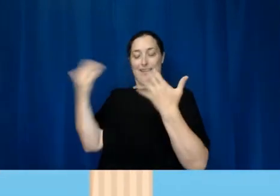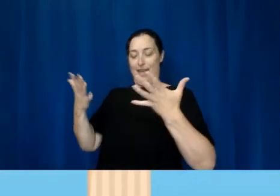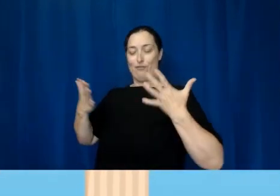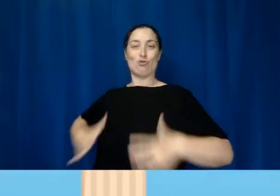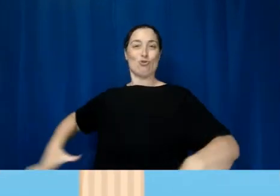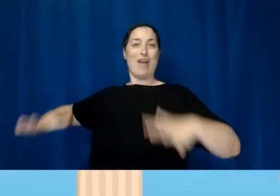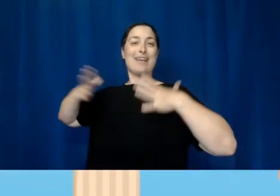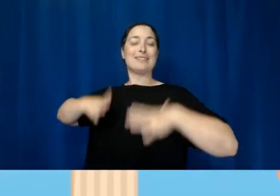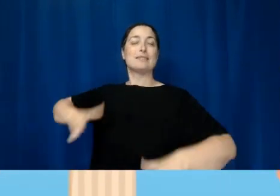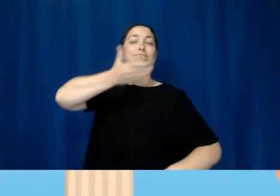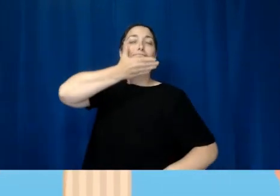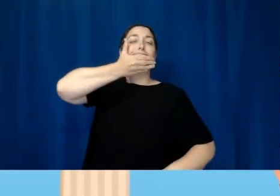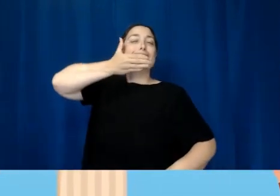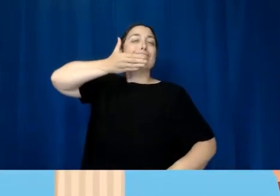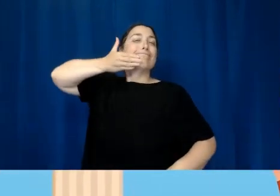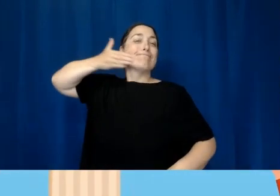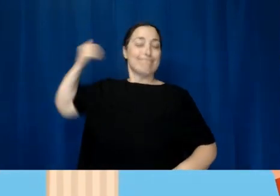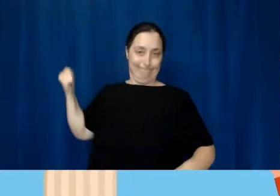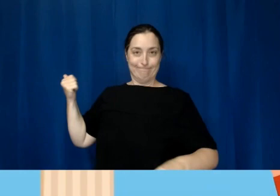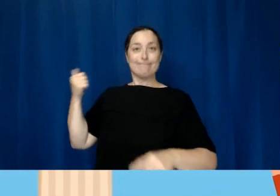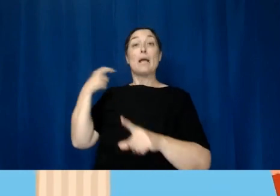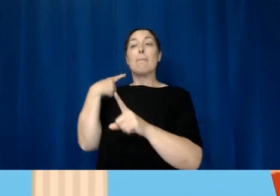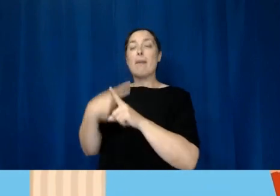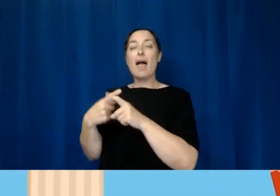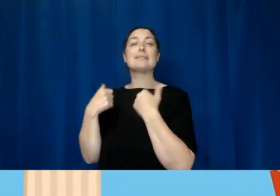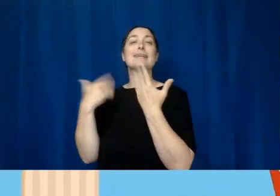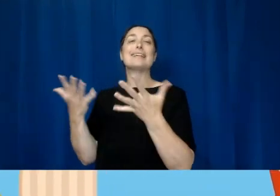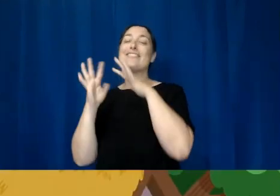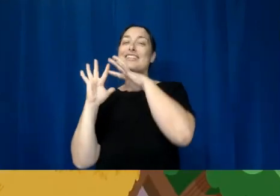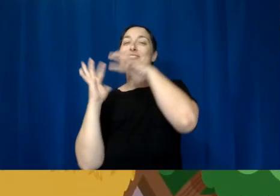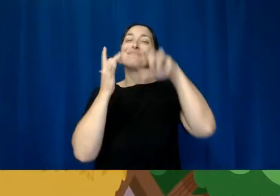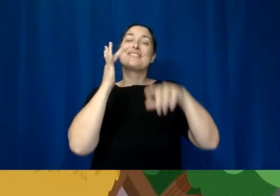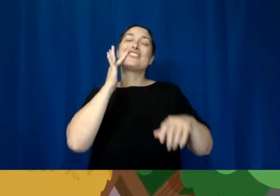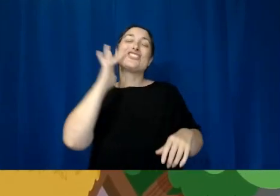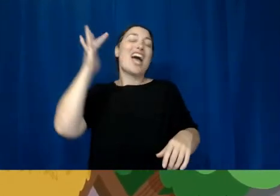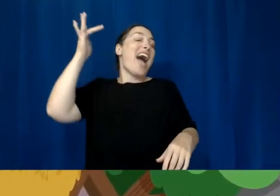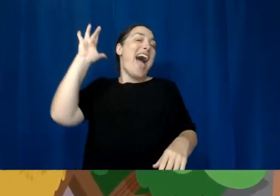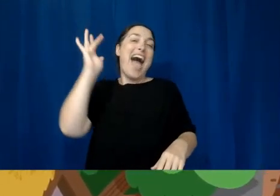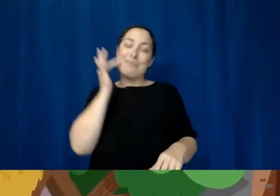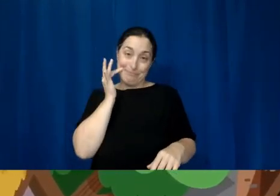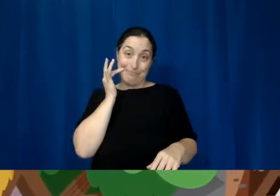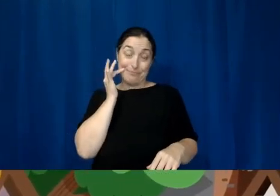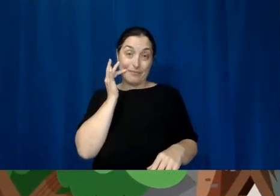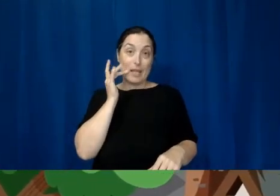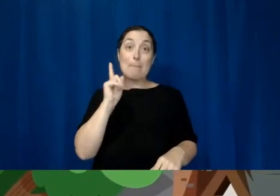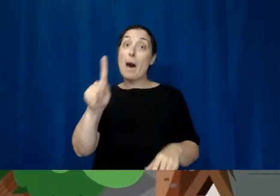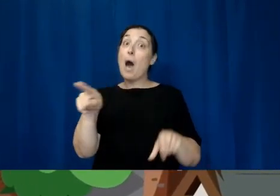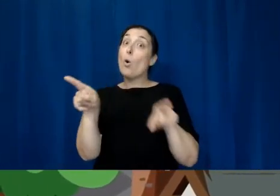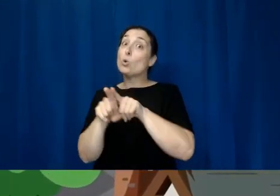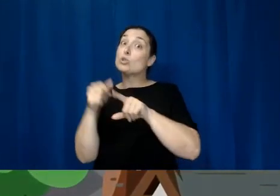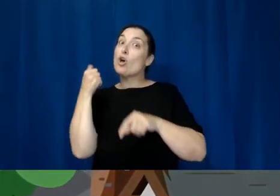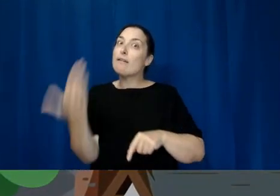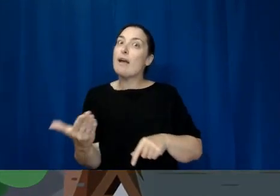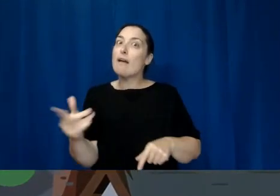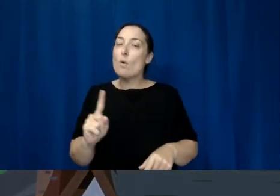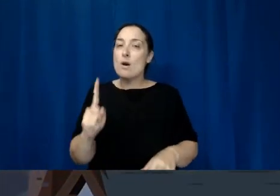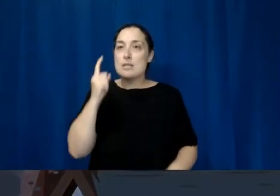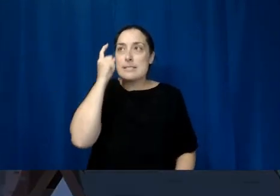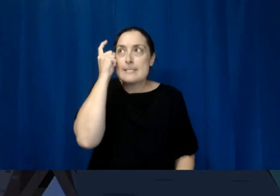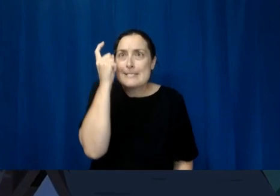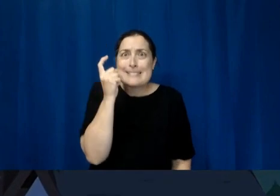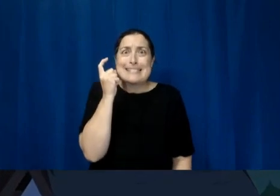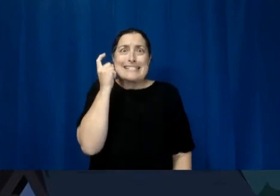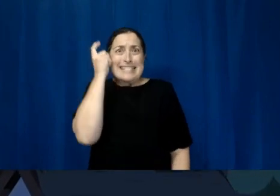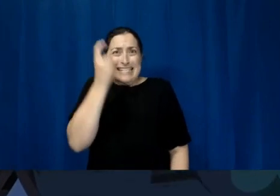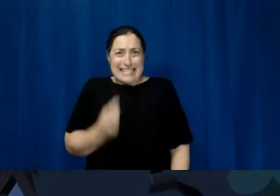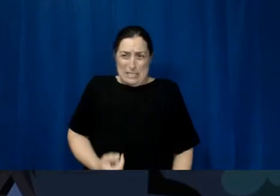heavenly silver and possessed all the charms of the gods. But Pandora was also imbued with an insatiable curiosity that